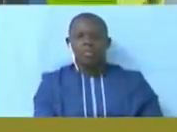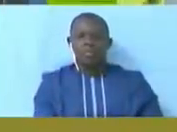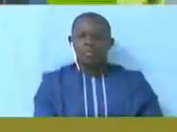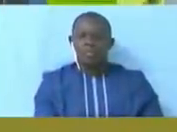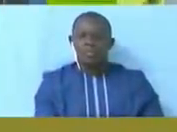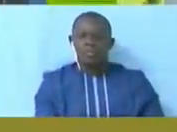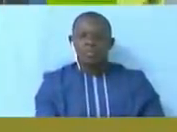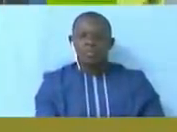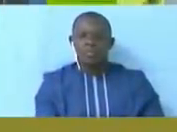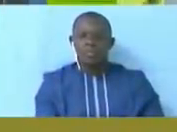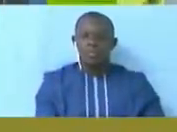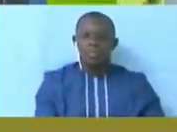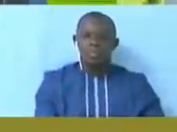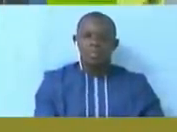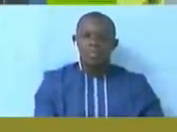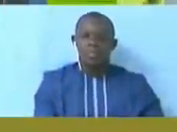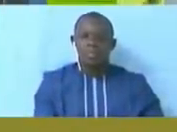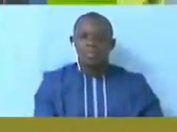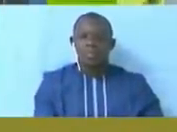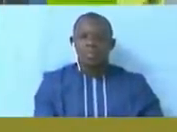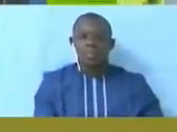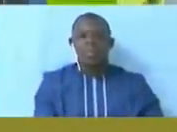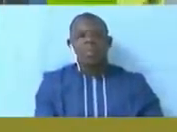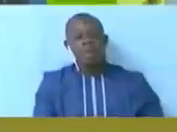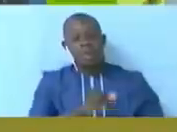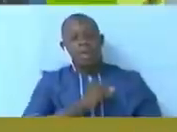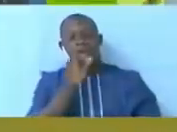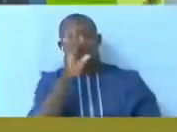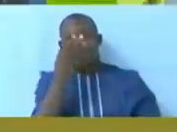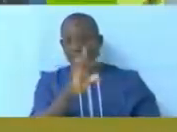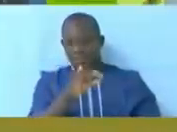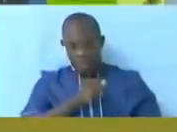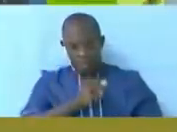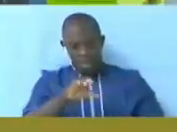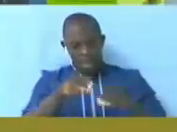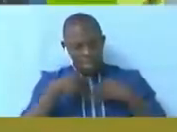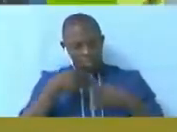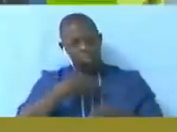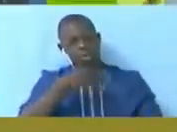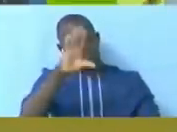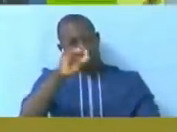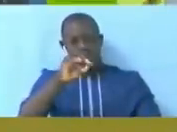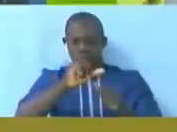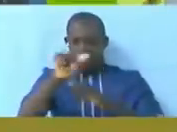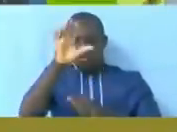cooperation. I said, if he was willing to do so, let him do so.